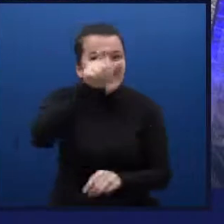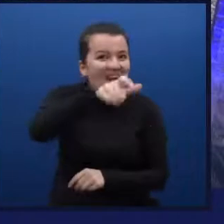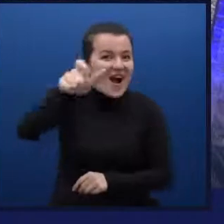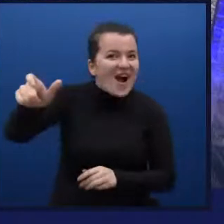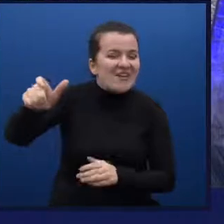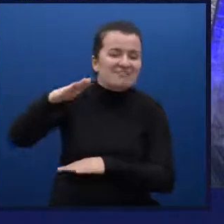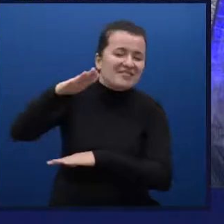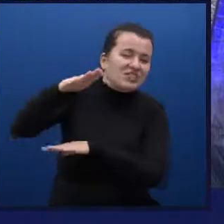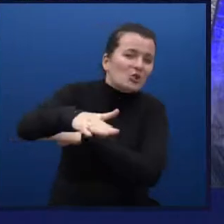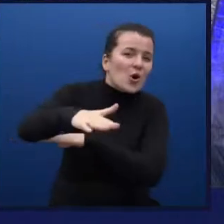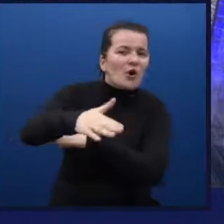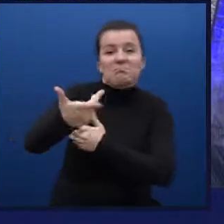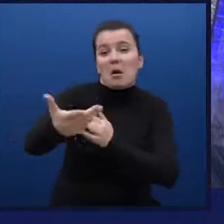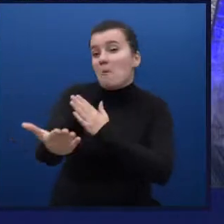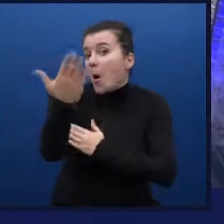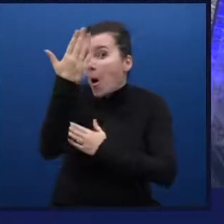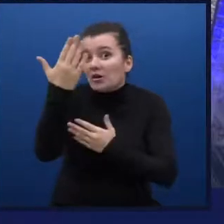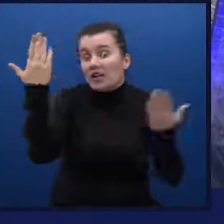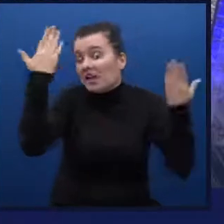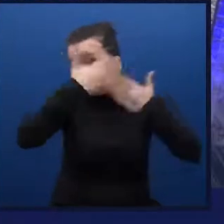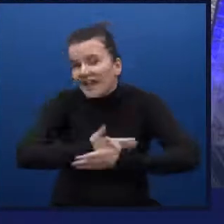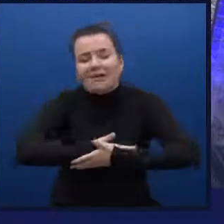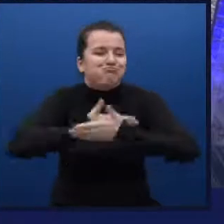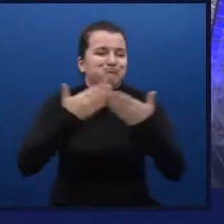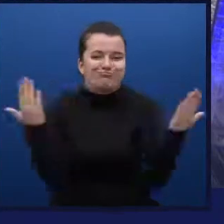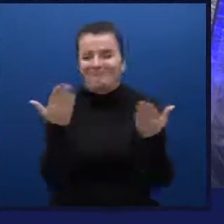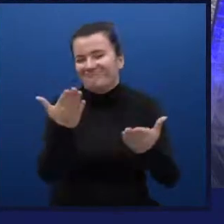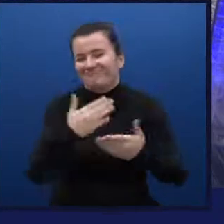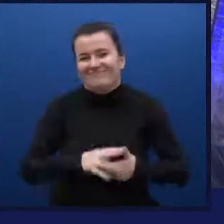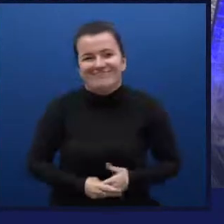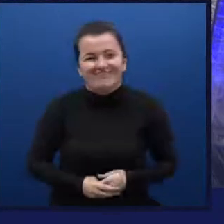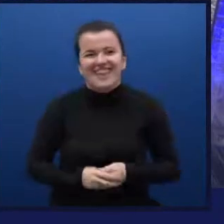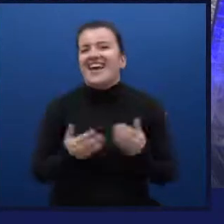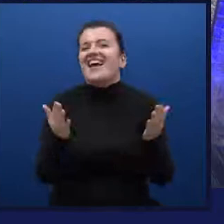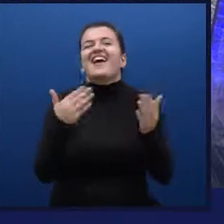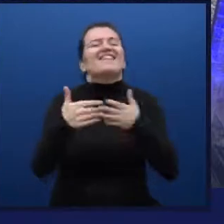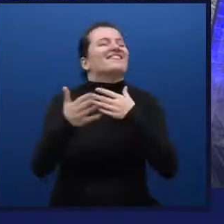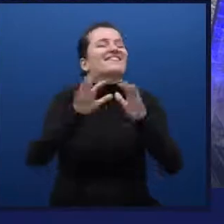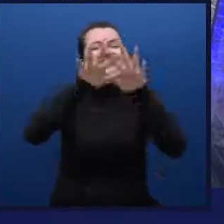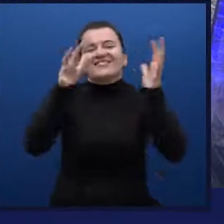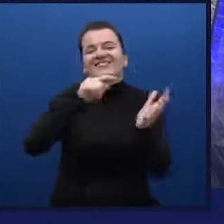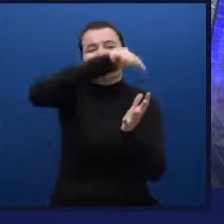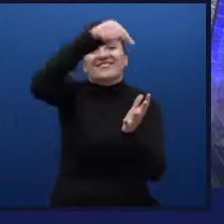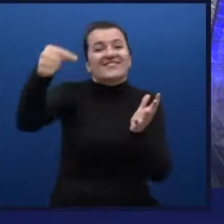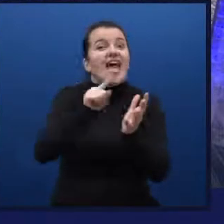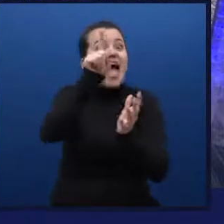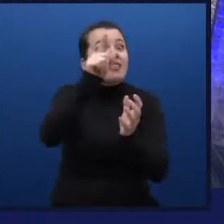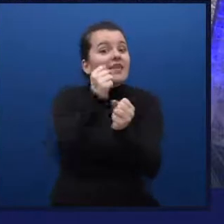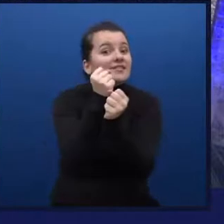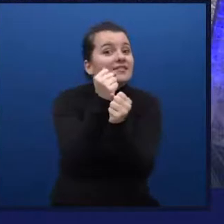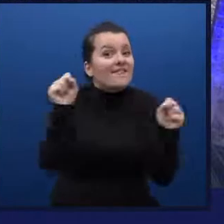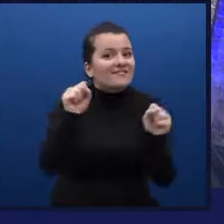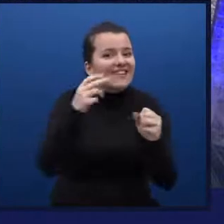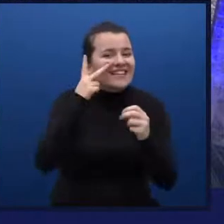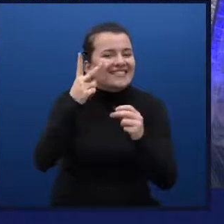afternoon, morning, evening, wherever you are. And stay safe, and we'll see you soon.